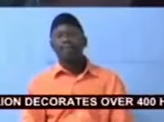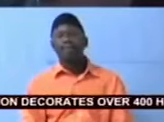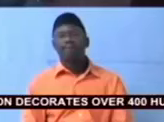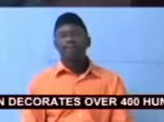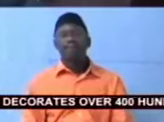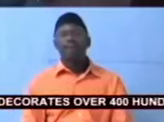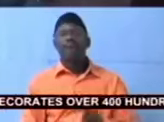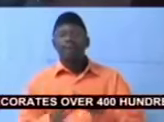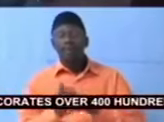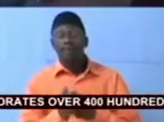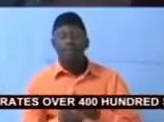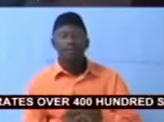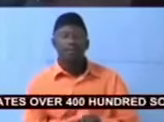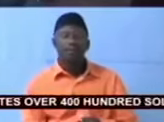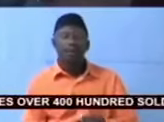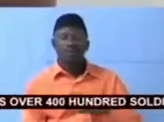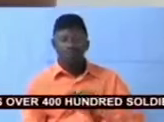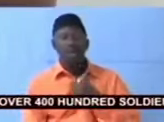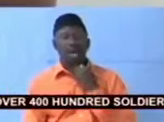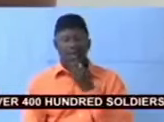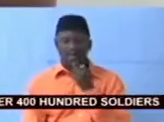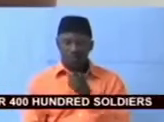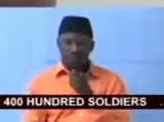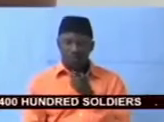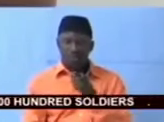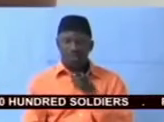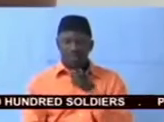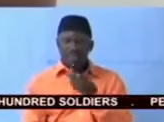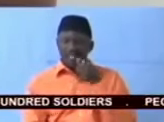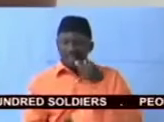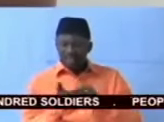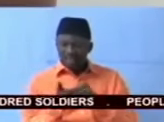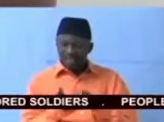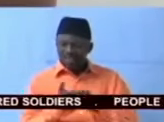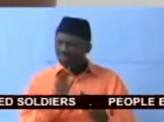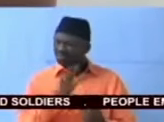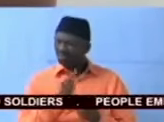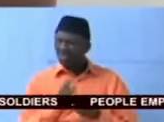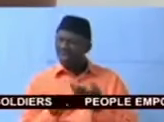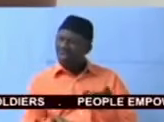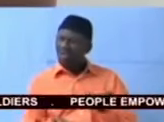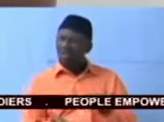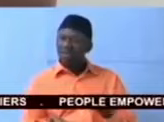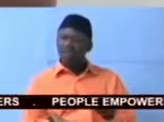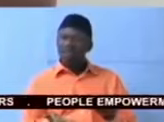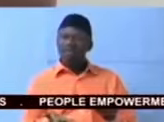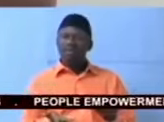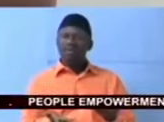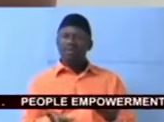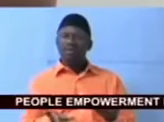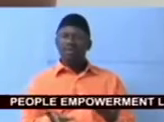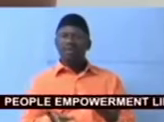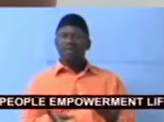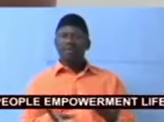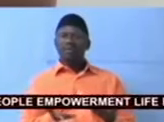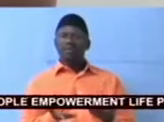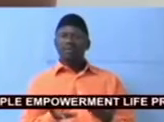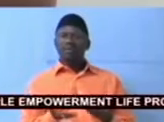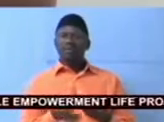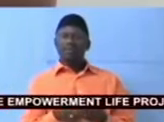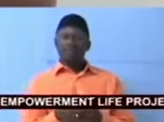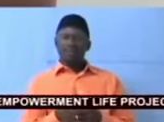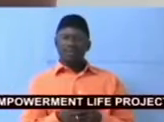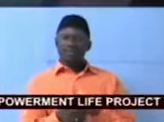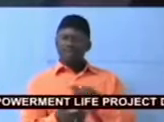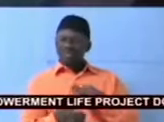Mr. Gomez, may I ask you, was this letter necessary? Lol nak Mr. Gomez man laaj la ndax letter bi sax jaron nako. Was